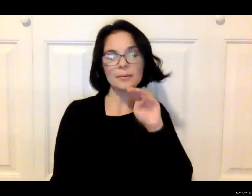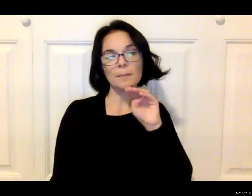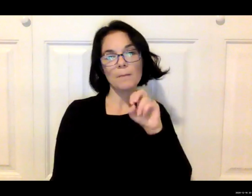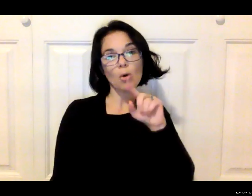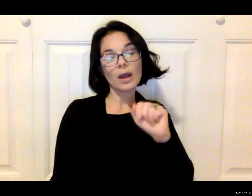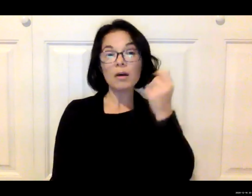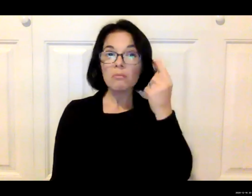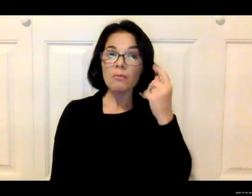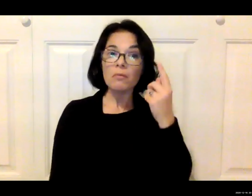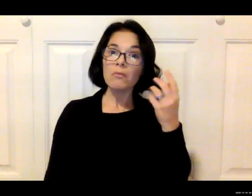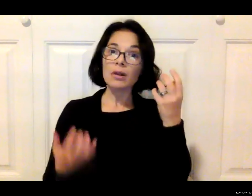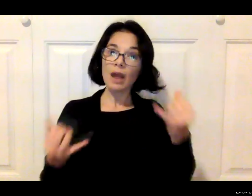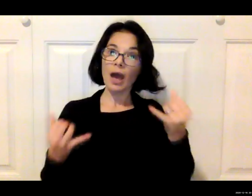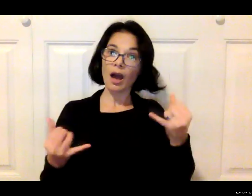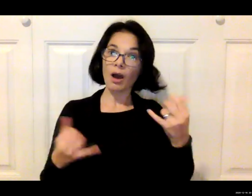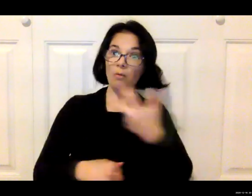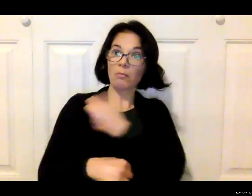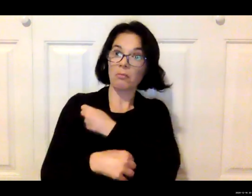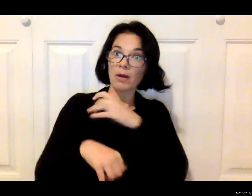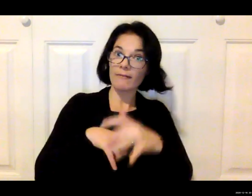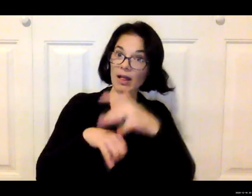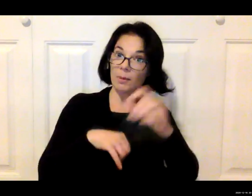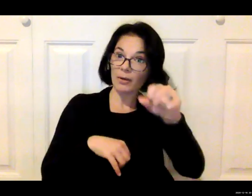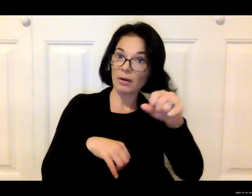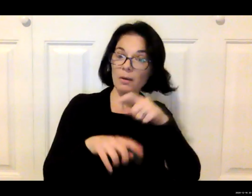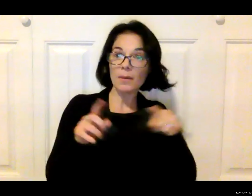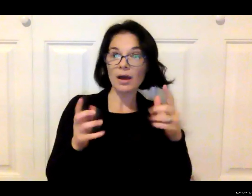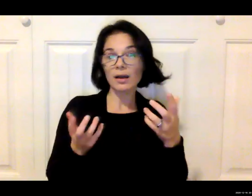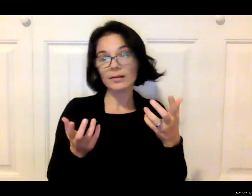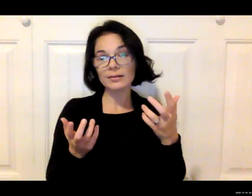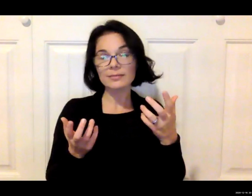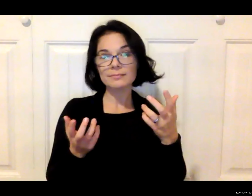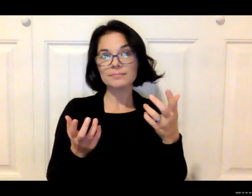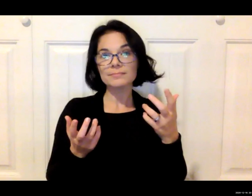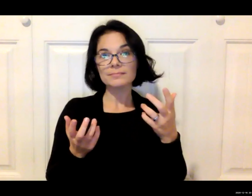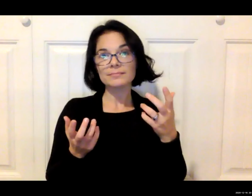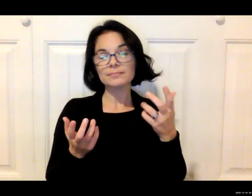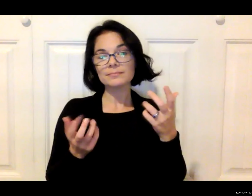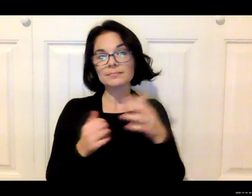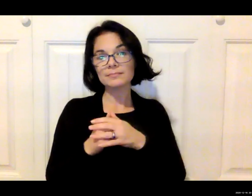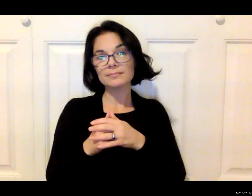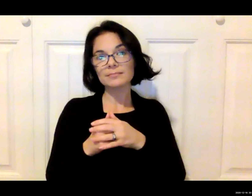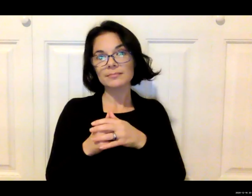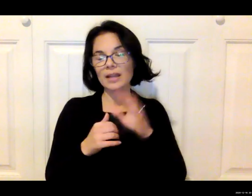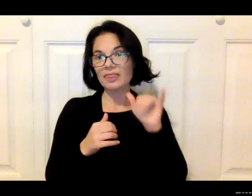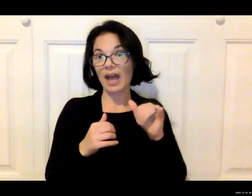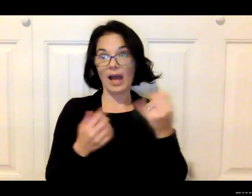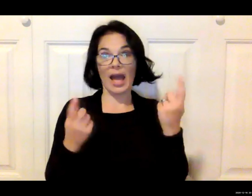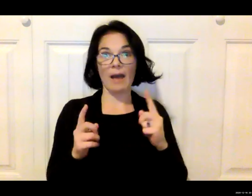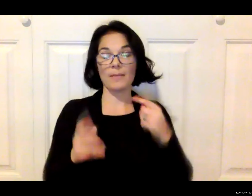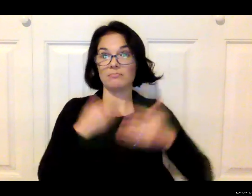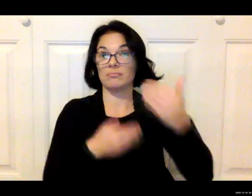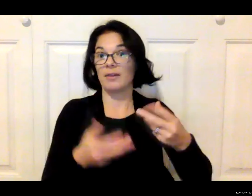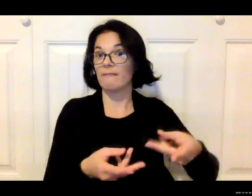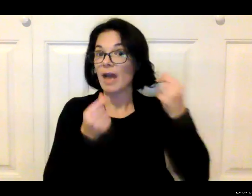vaccines are available now, we're still, and you know, they were done at record speed, but